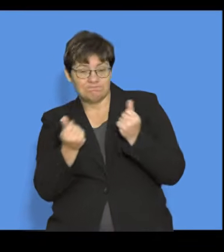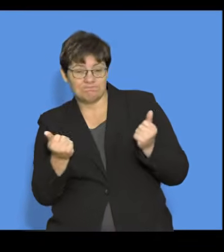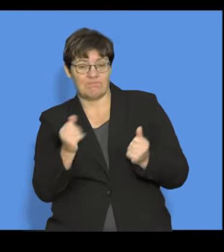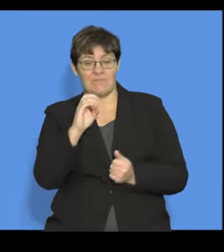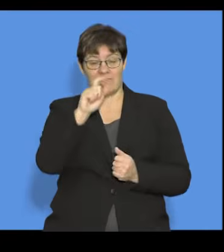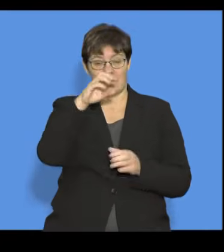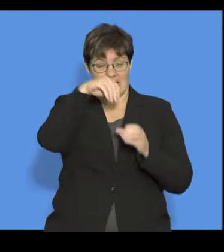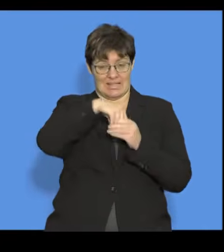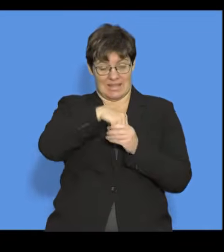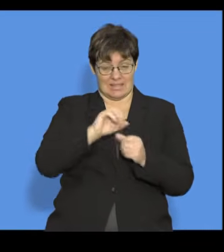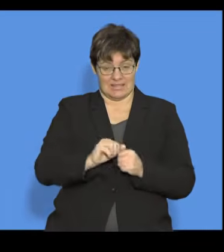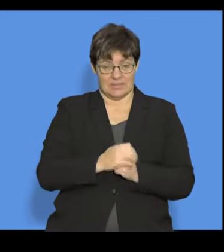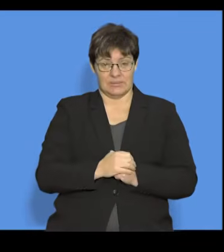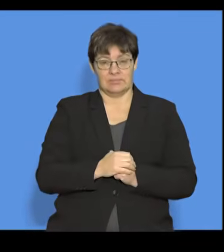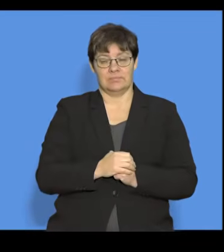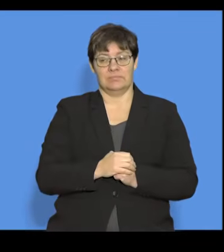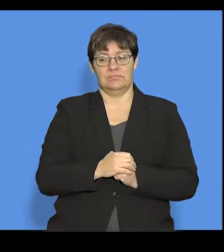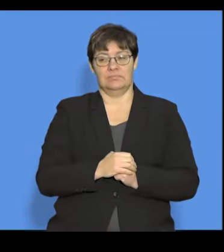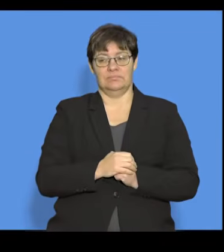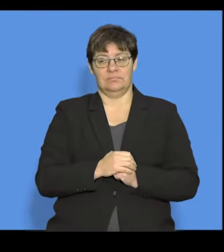fats in the small intestine.